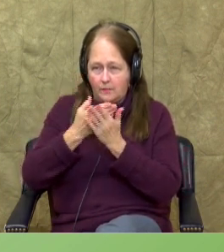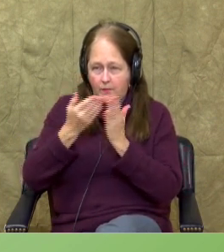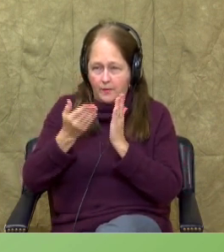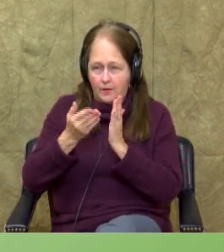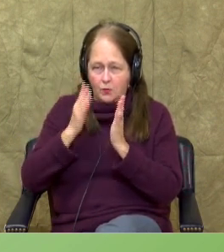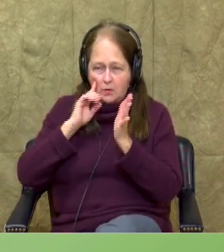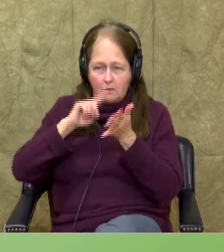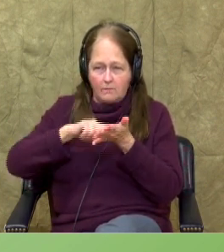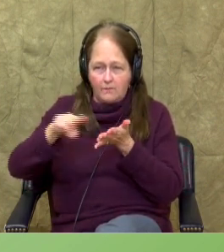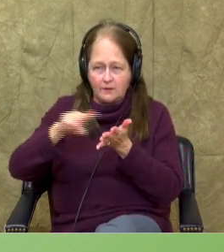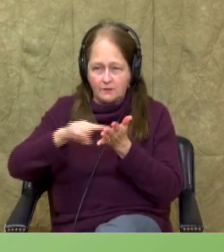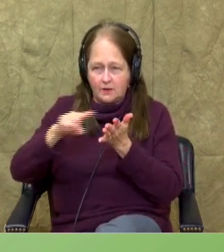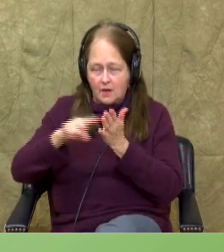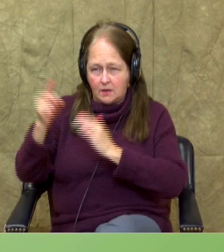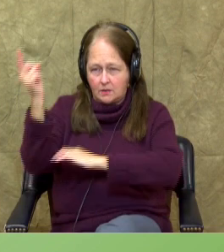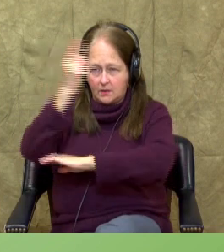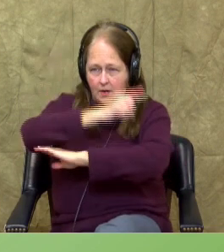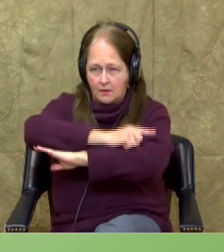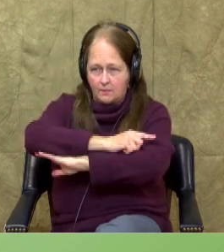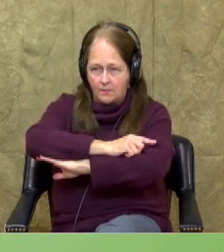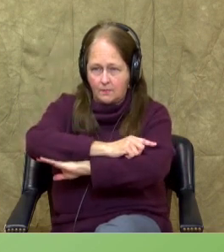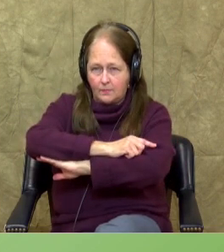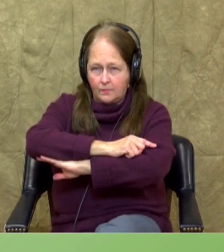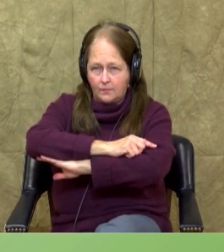to investigate today.